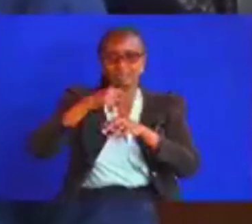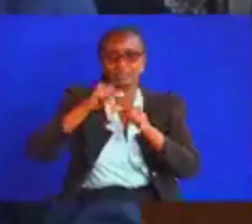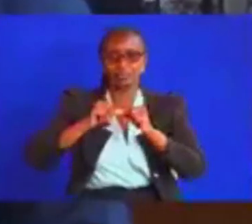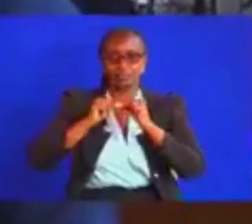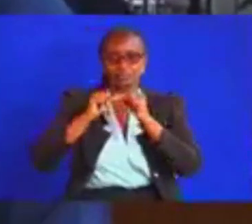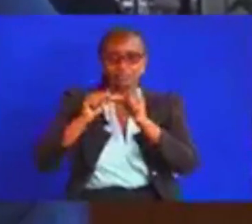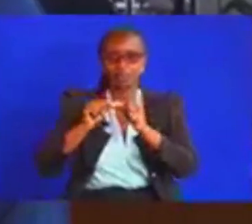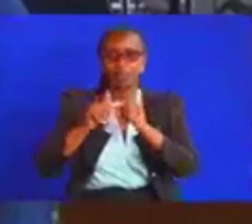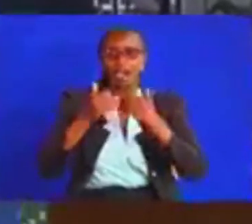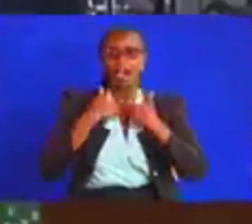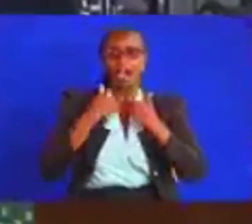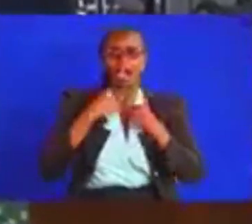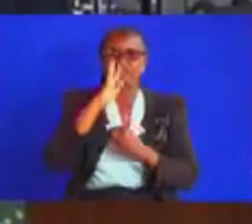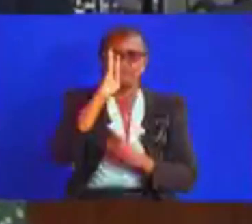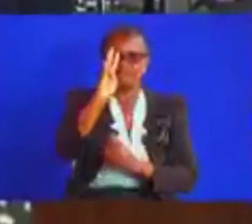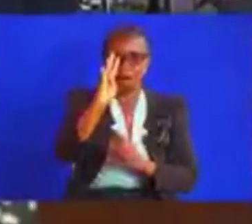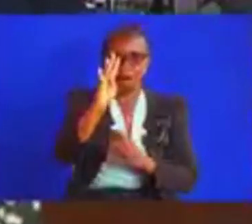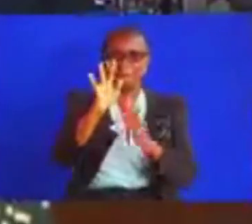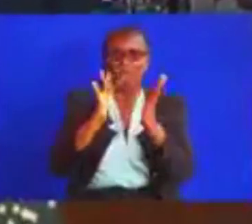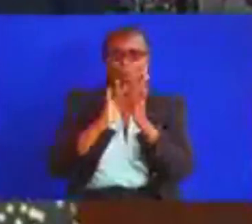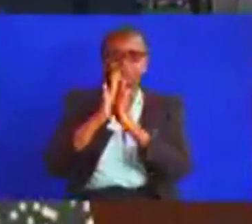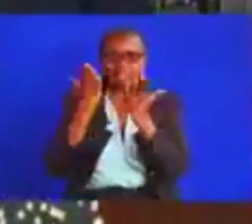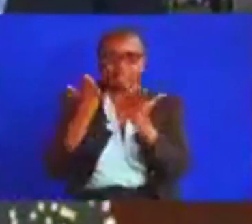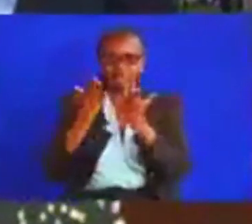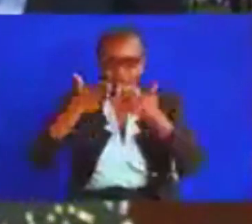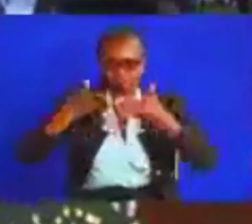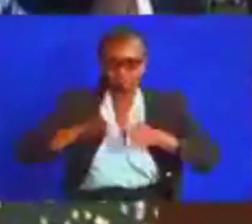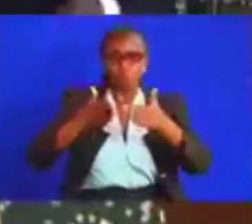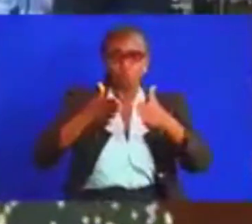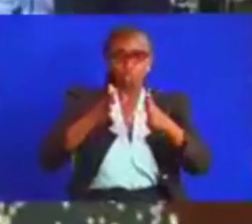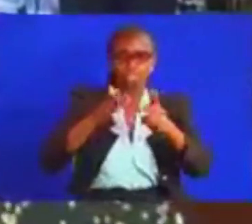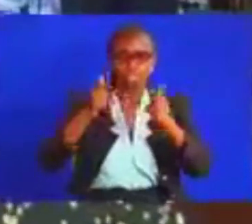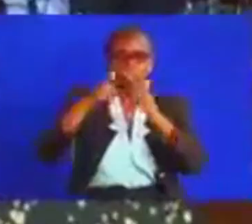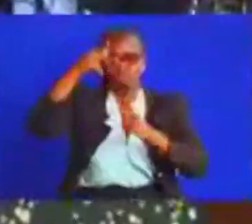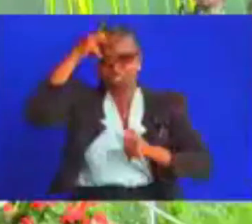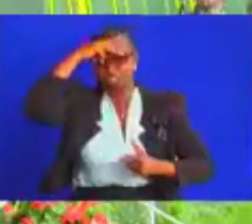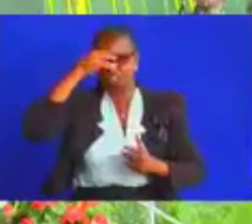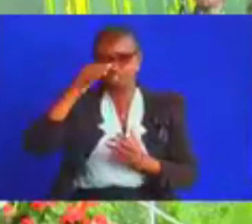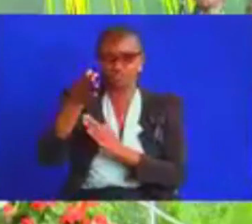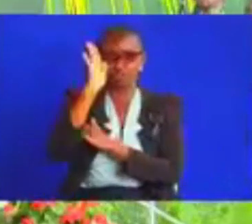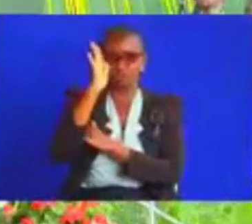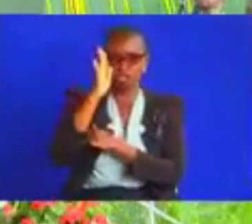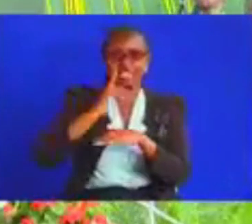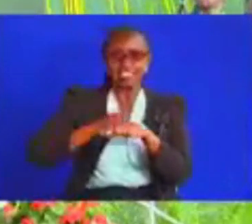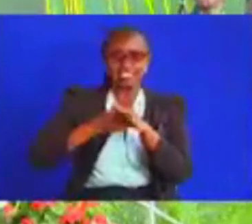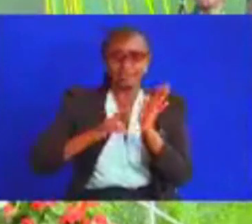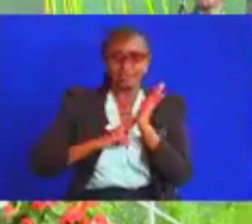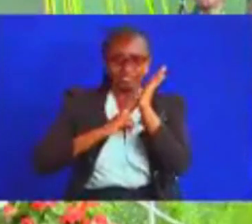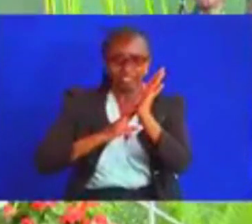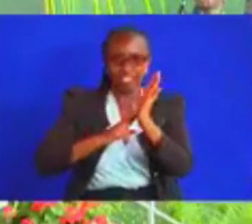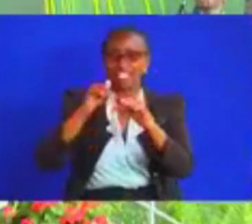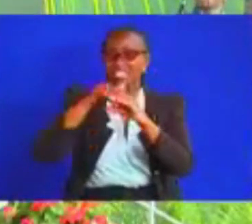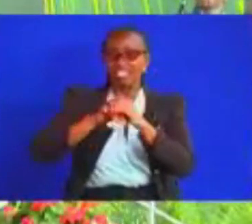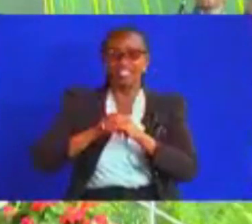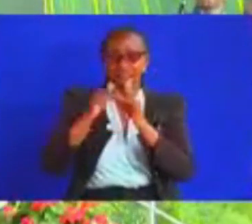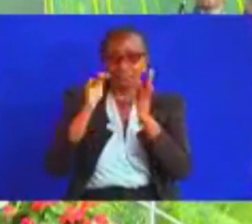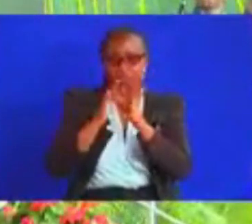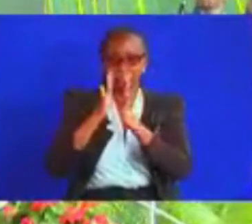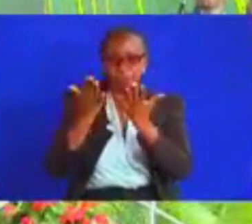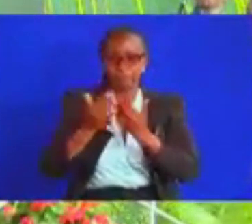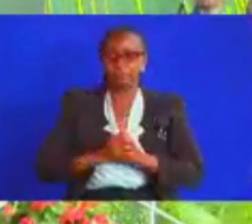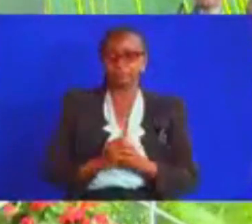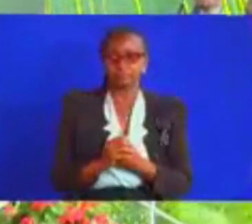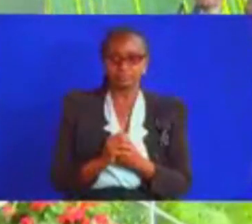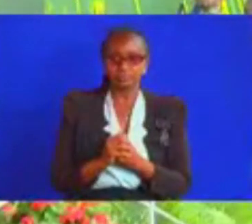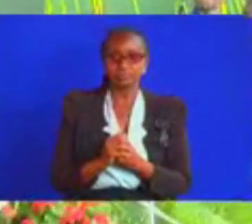That there are four biblical pathways to the knowledge of God as revealed in scripture. Let me run through this